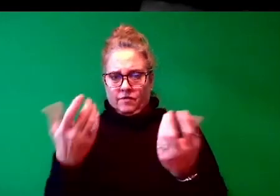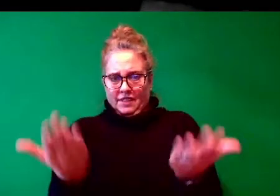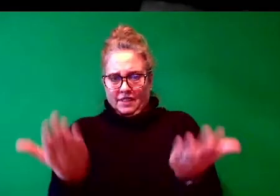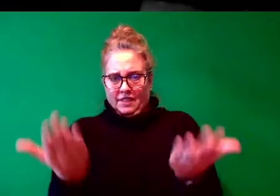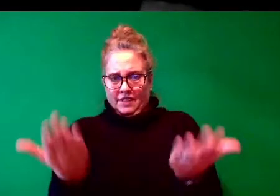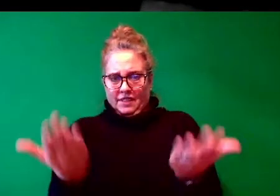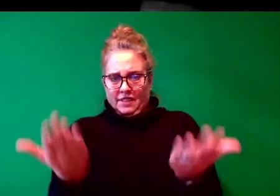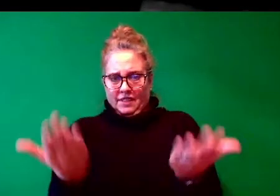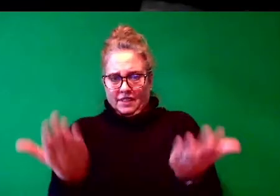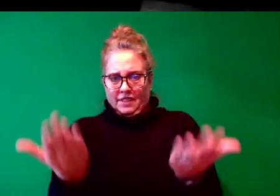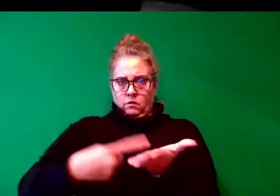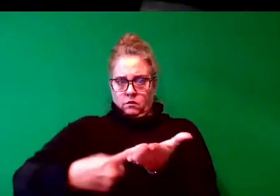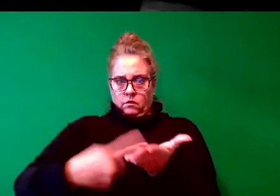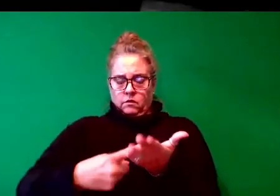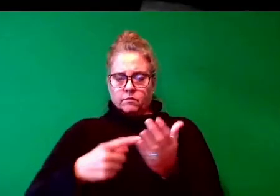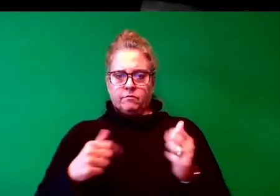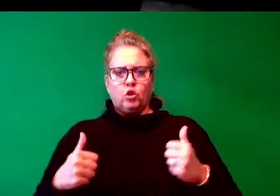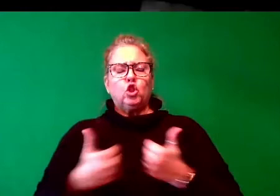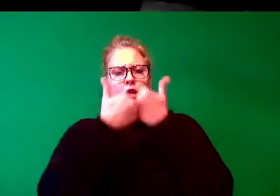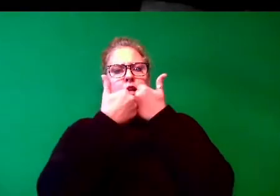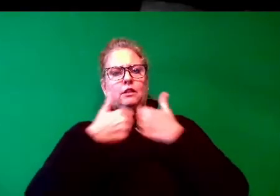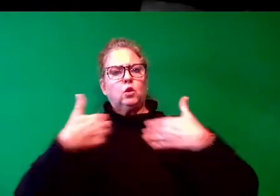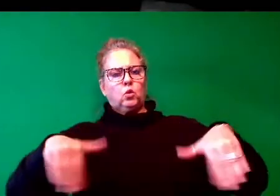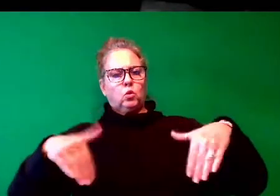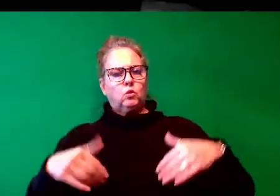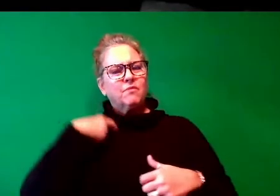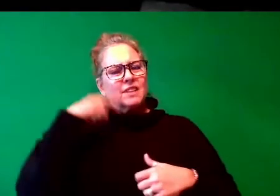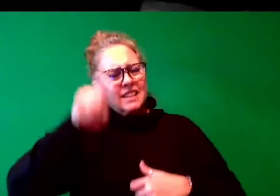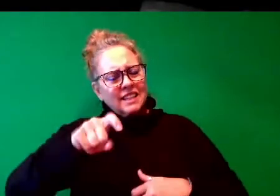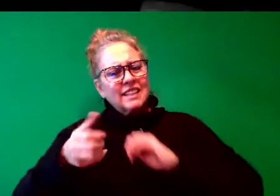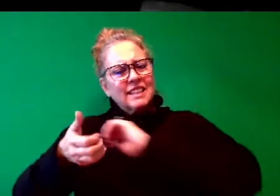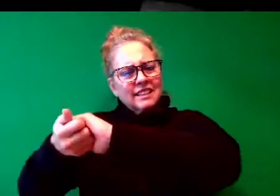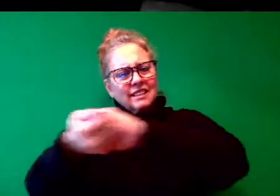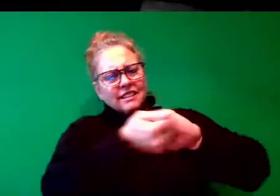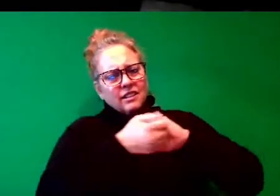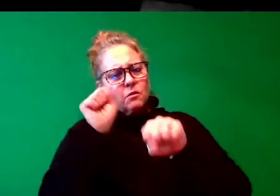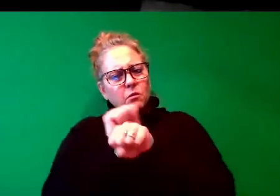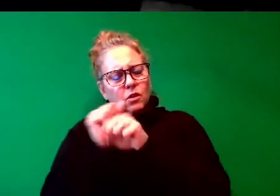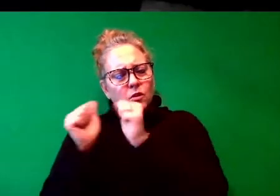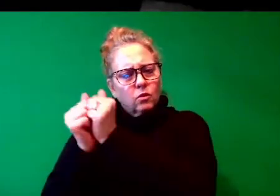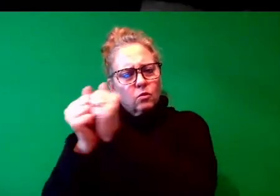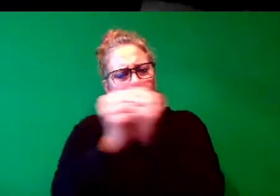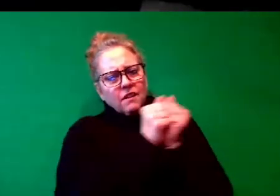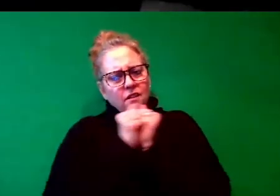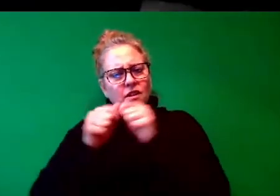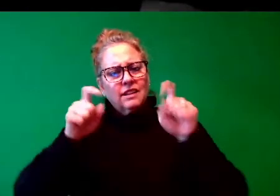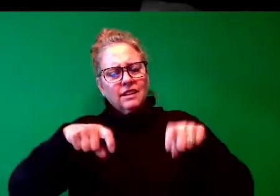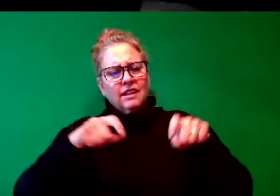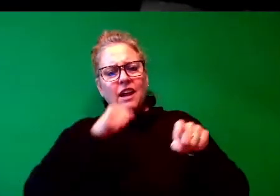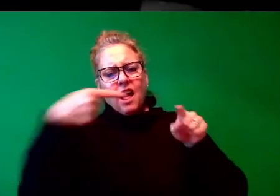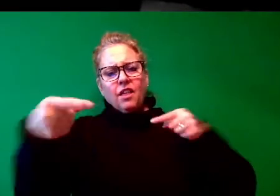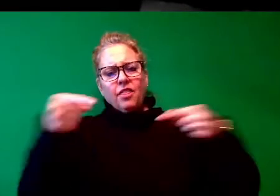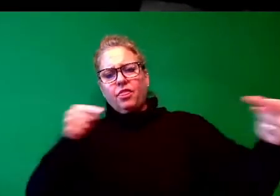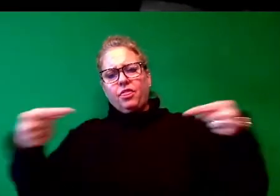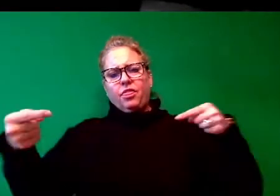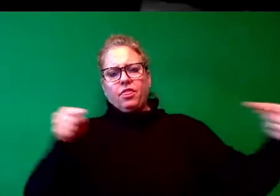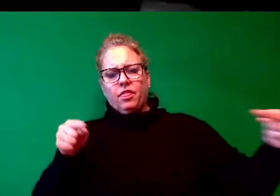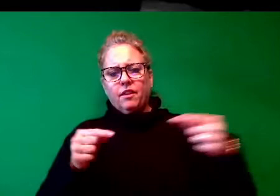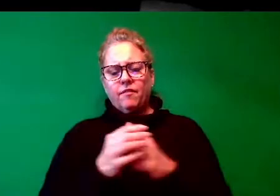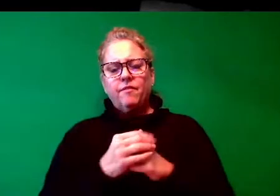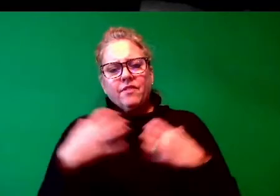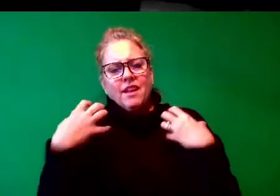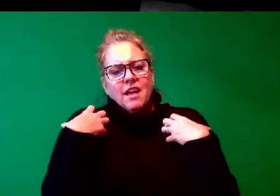and we need to concentrate on that challenge when we're together and band together for our community's healthcare needs. I appreciate your